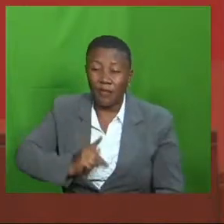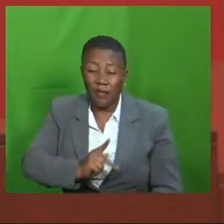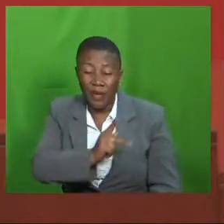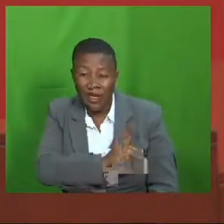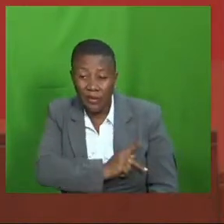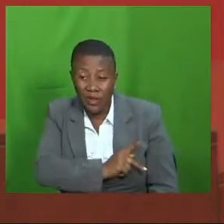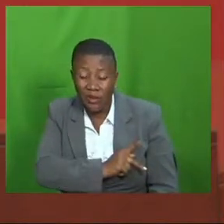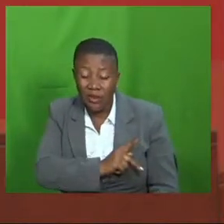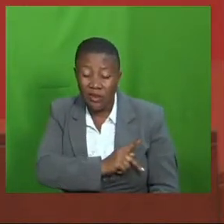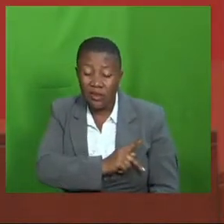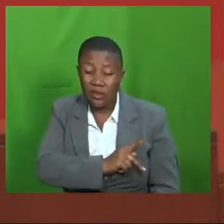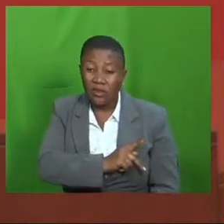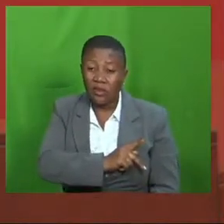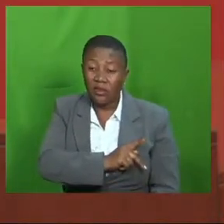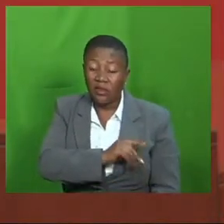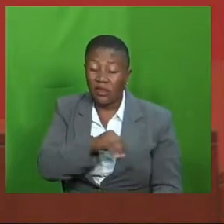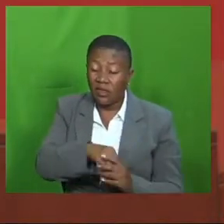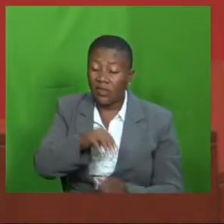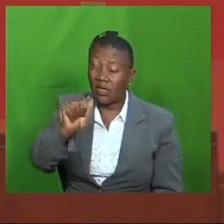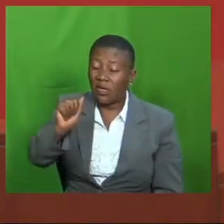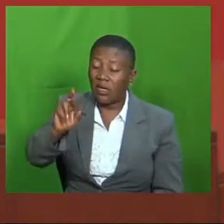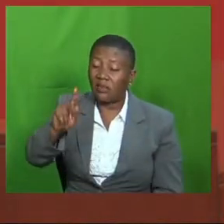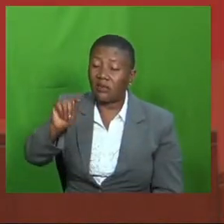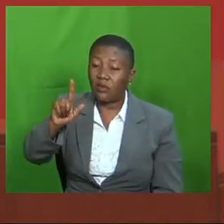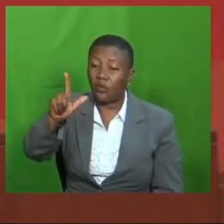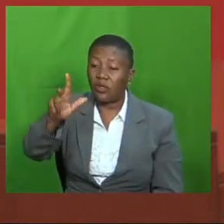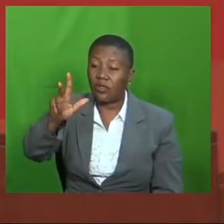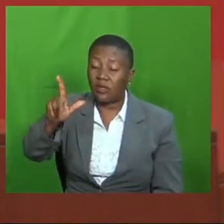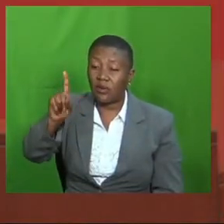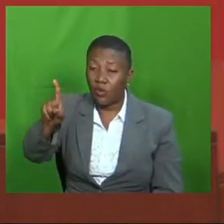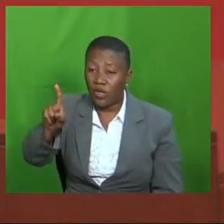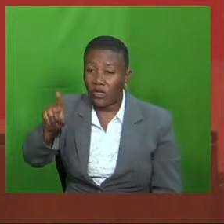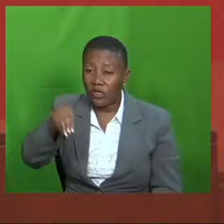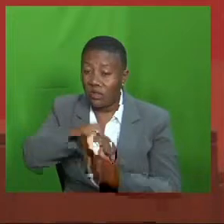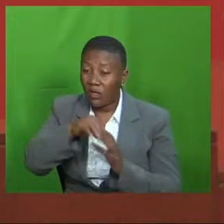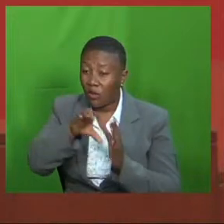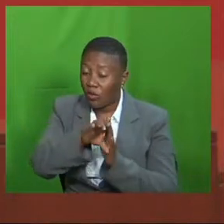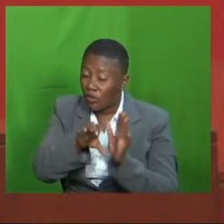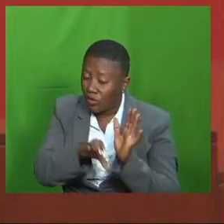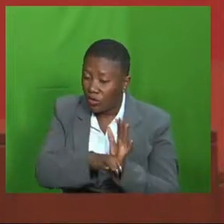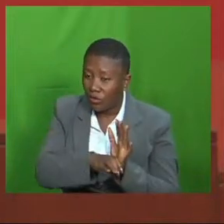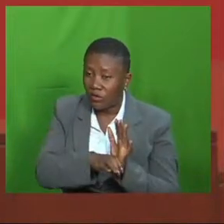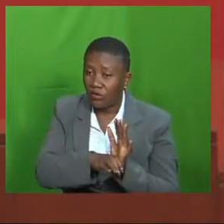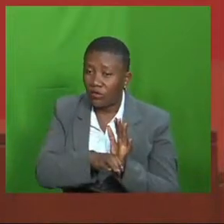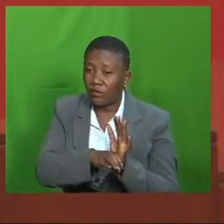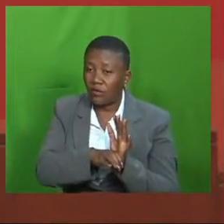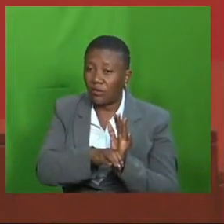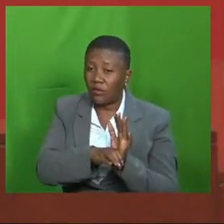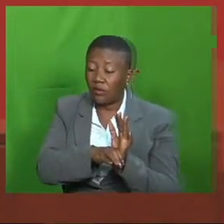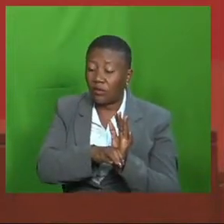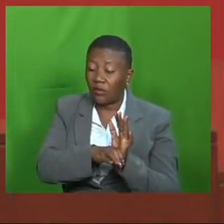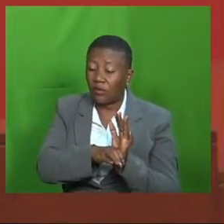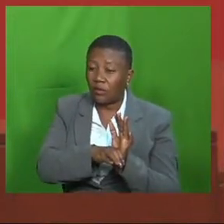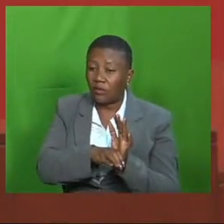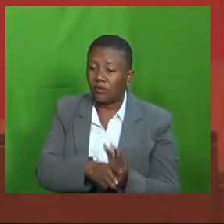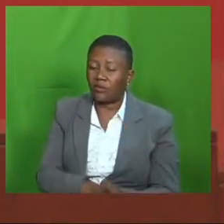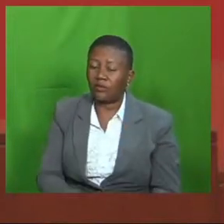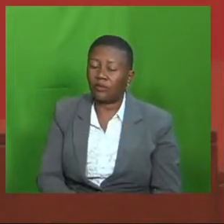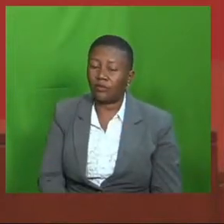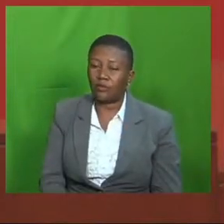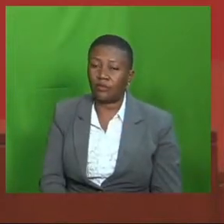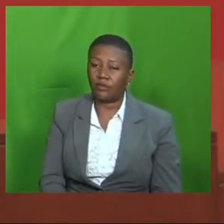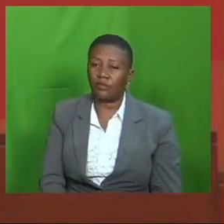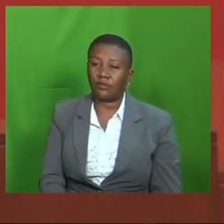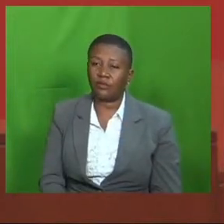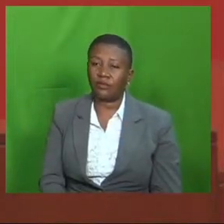language of Article 1031 of the Constitution, in, I quote, the effective discharge of its functions,